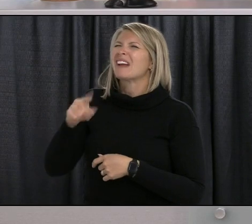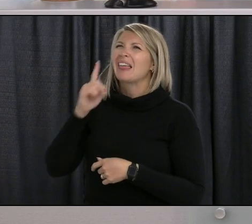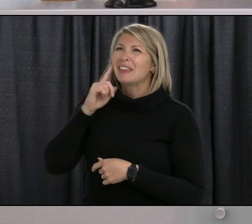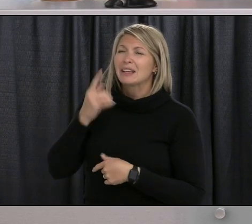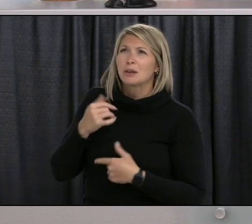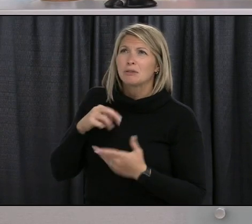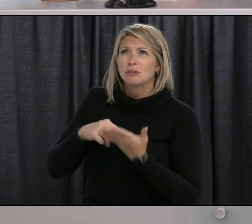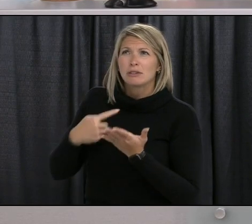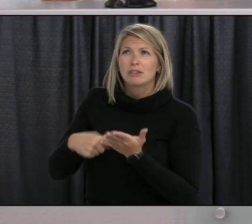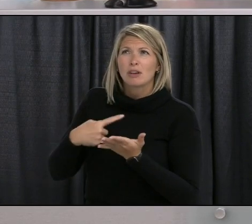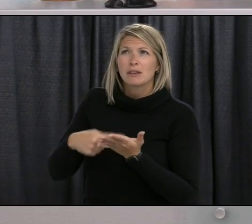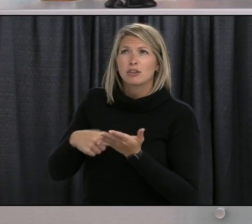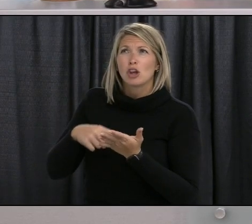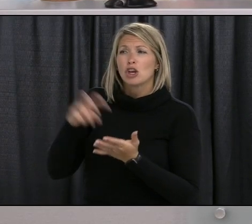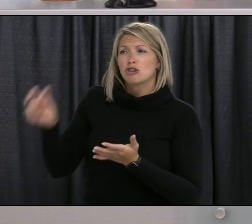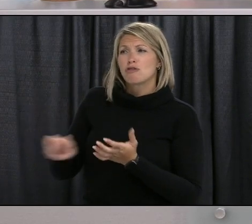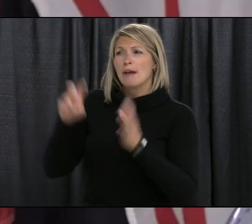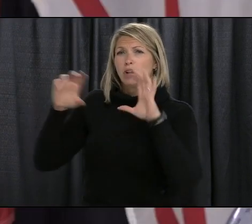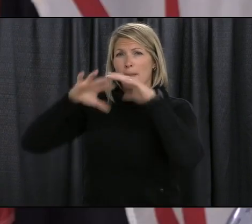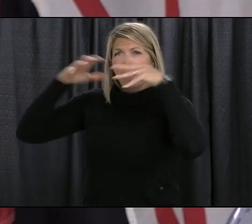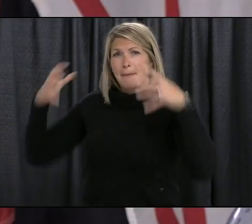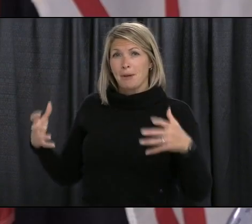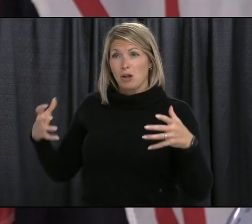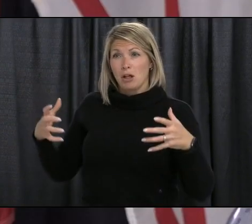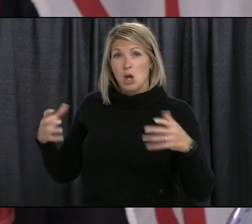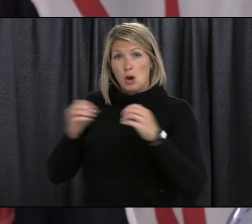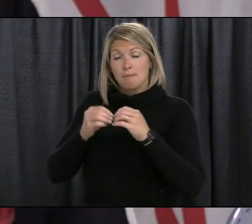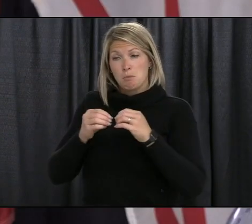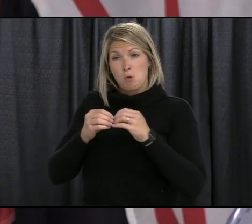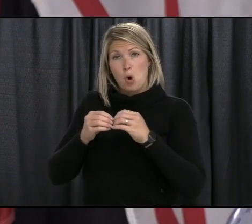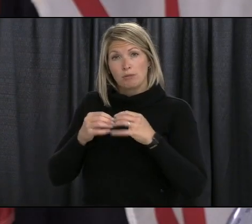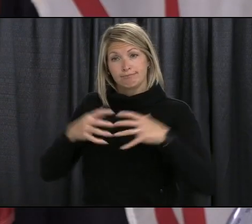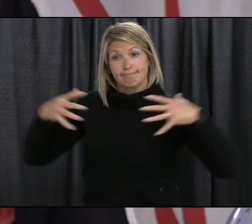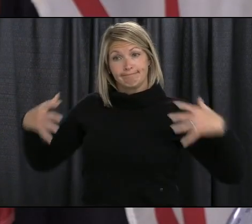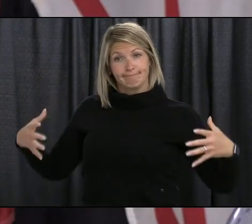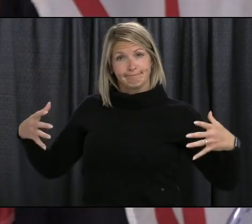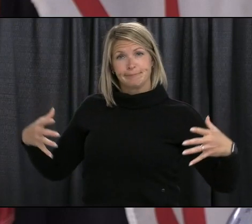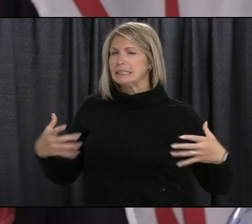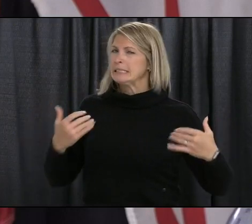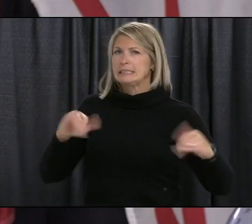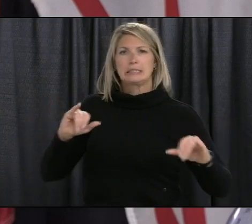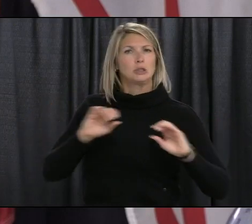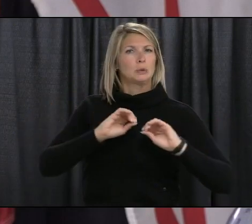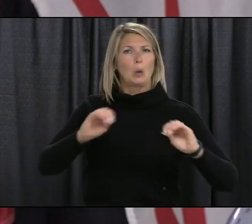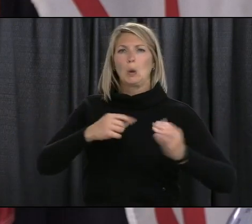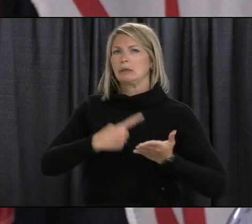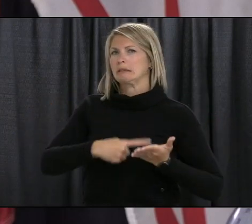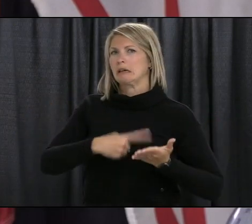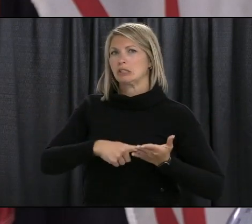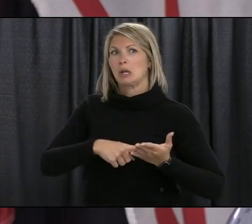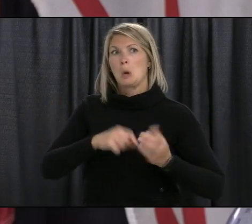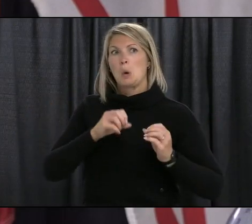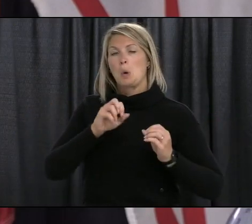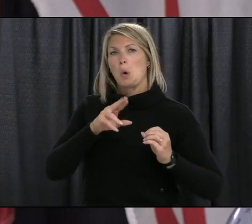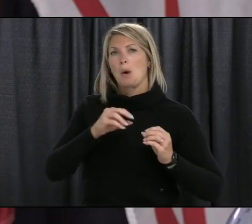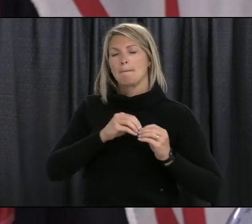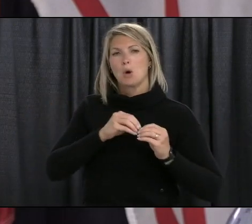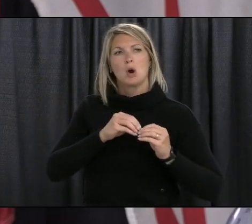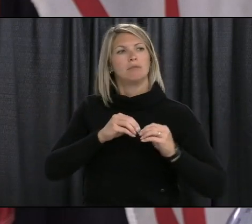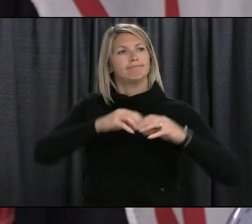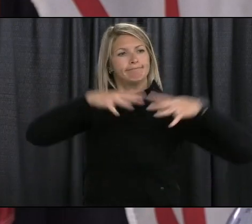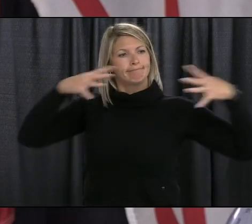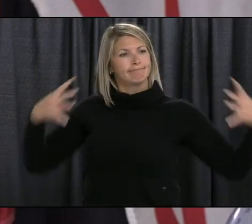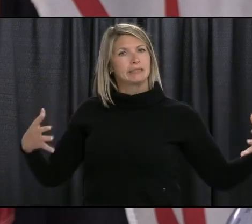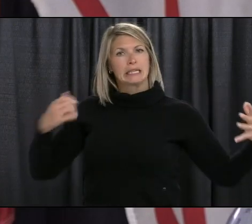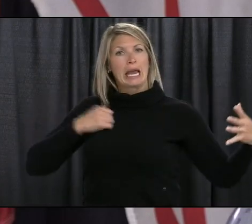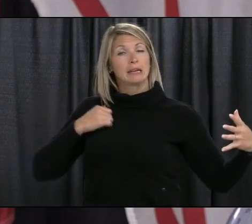any discussions on altering our travel bubble, if you're referring to the Atlantic bubble, or broadening it more widely to a Canadian